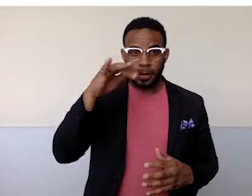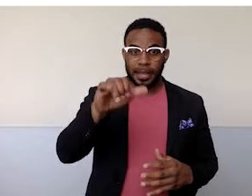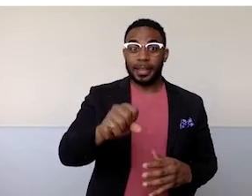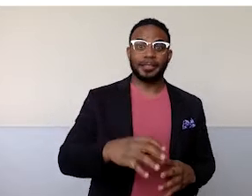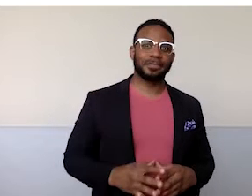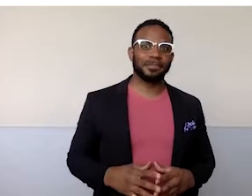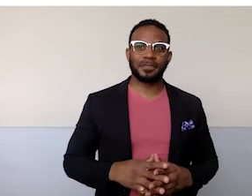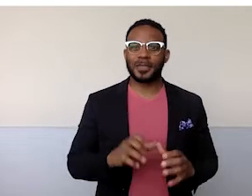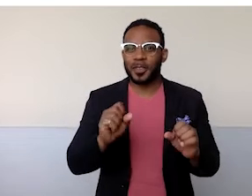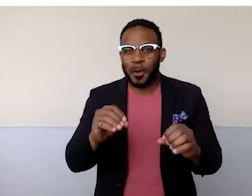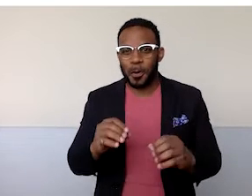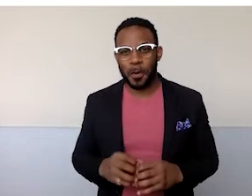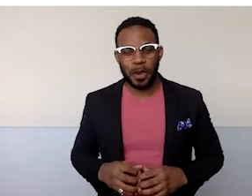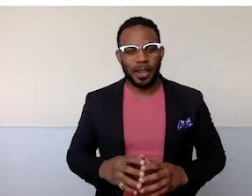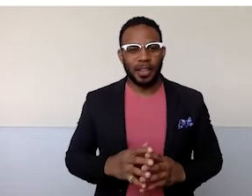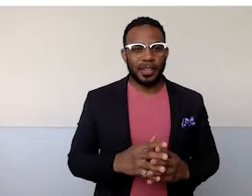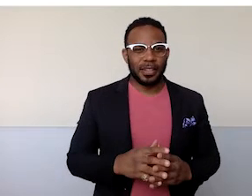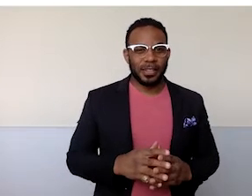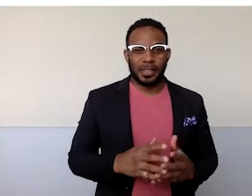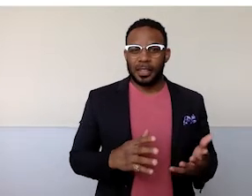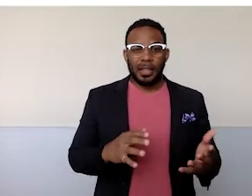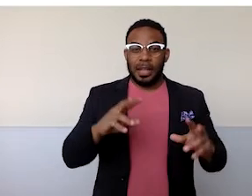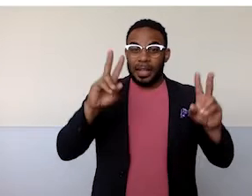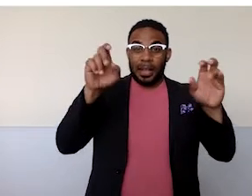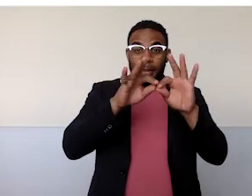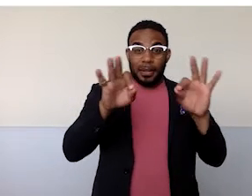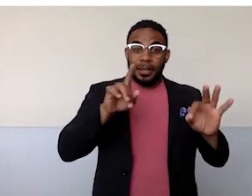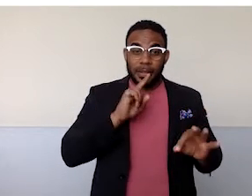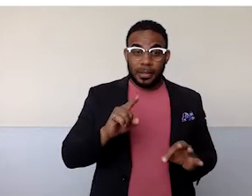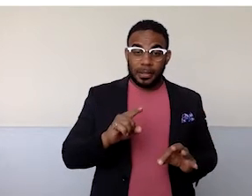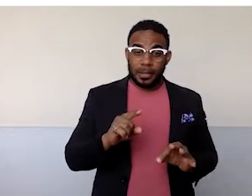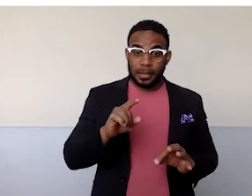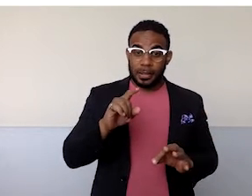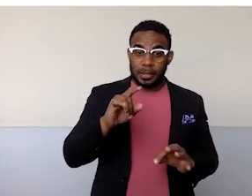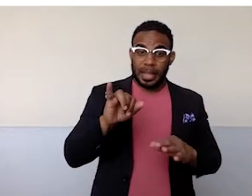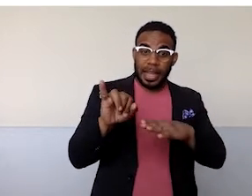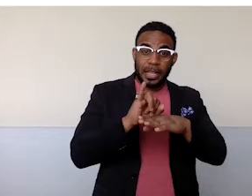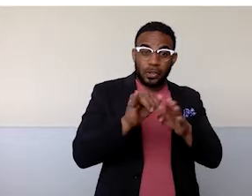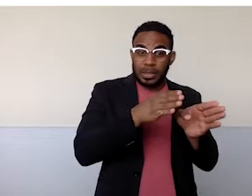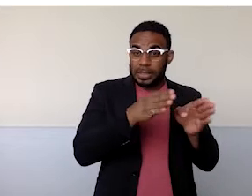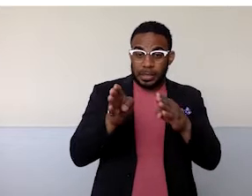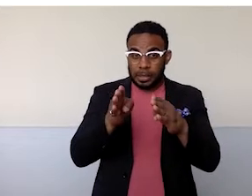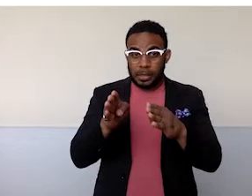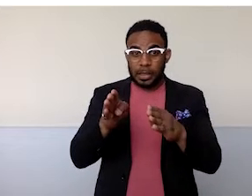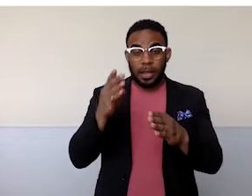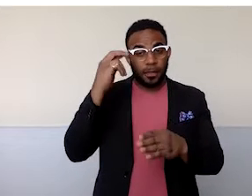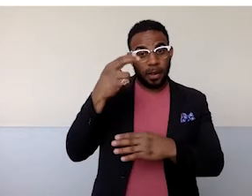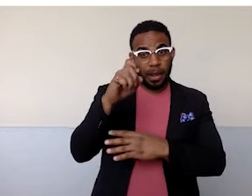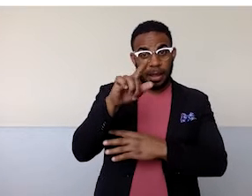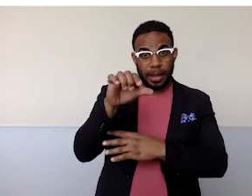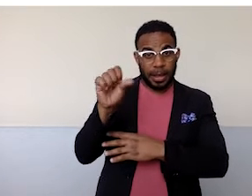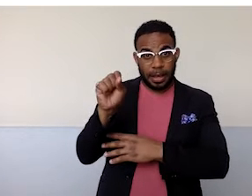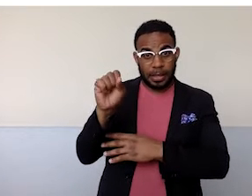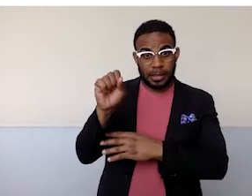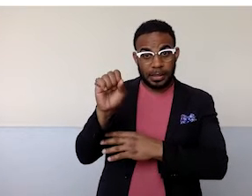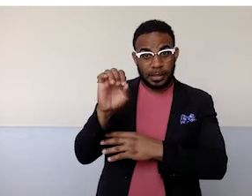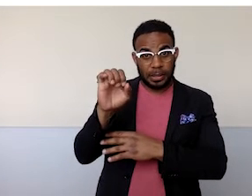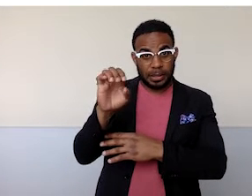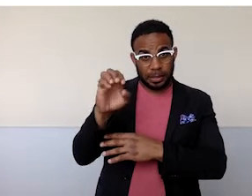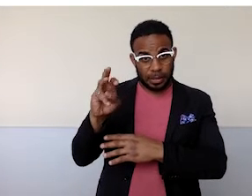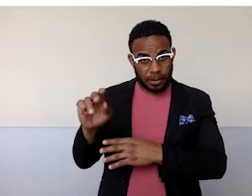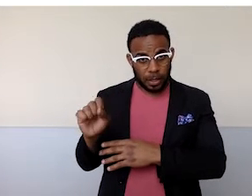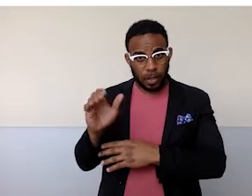Yeah. So the topic is Headless CMS, the future of